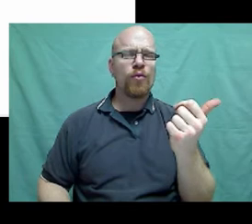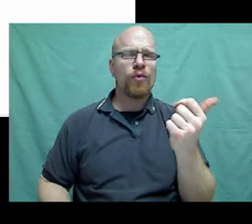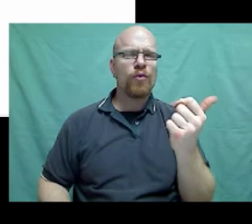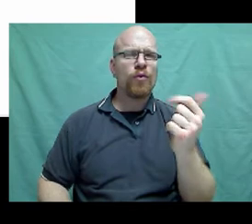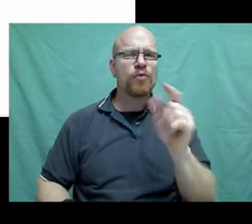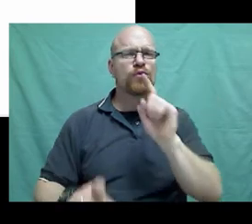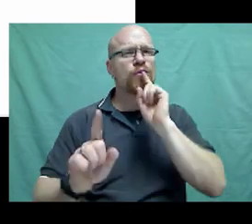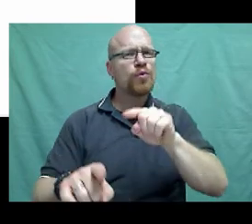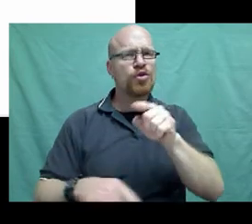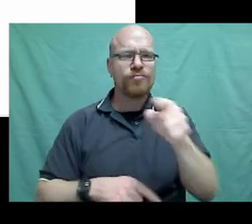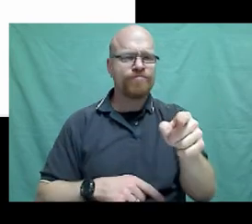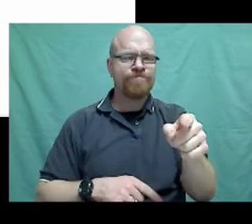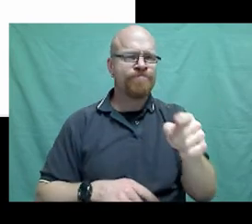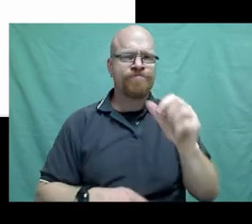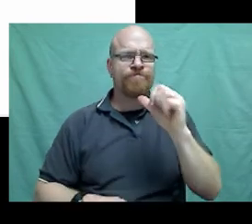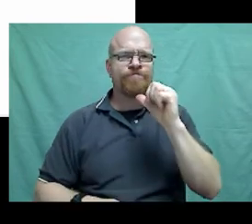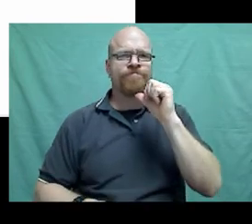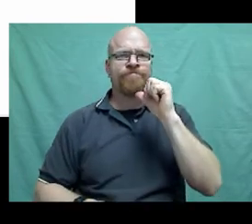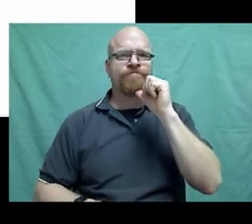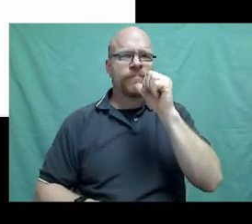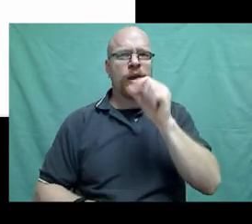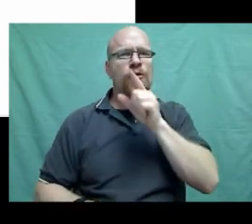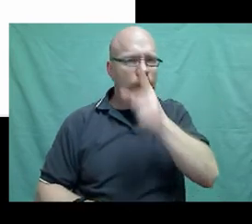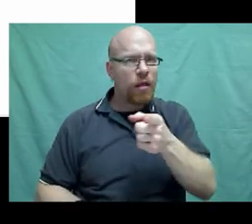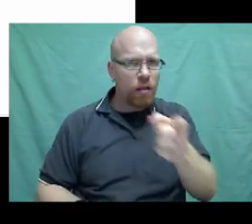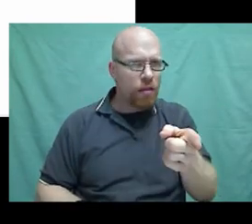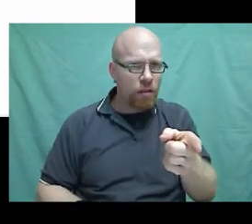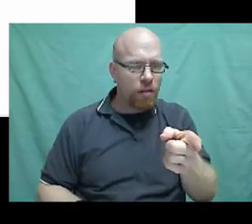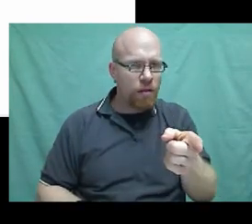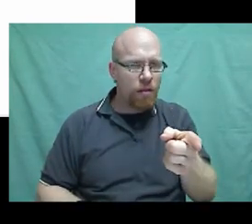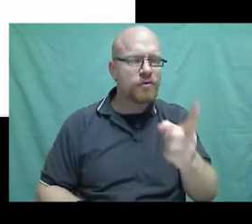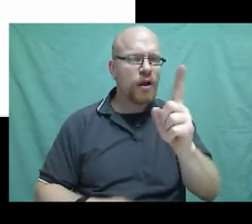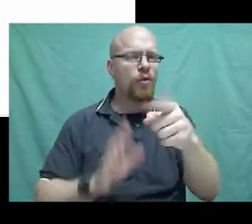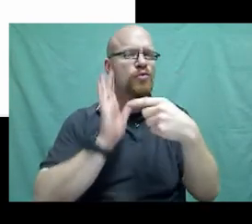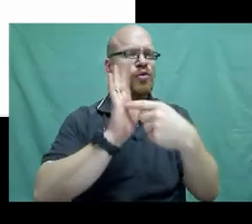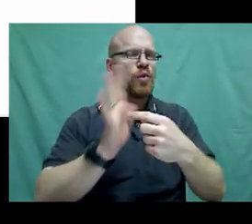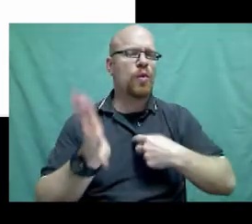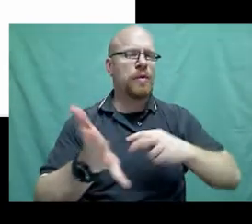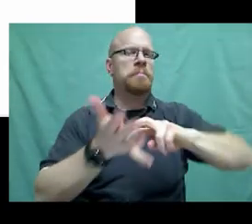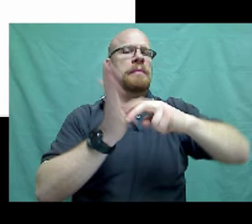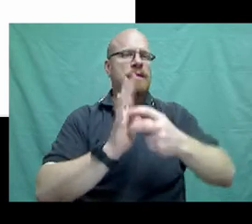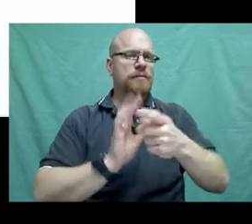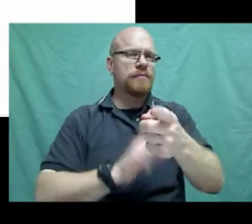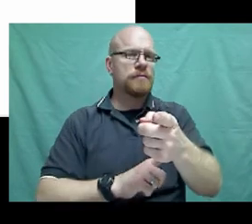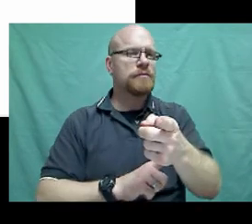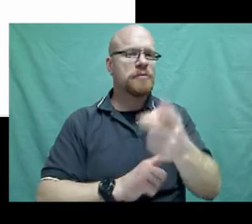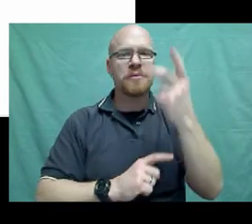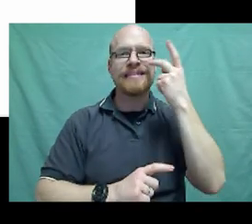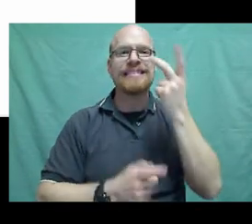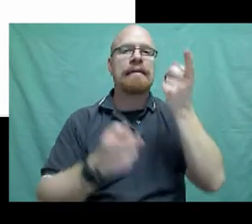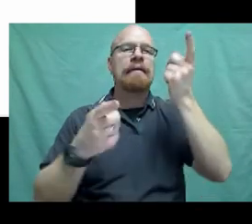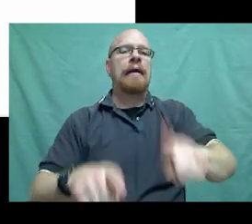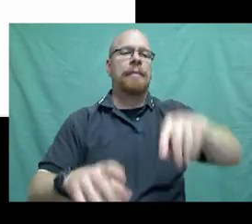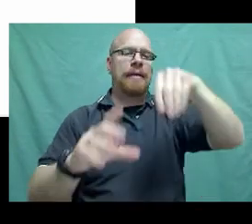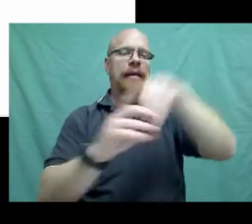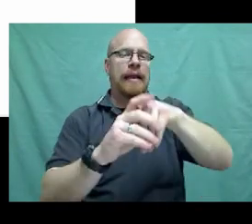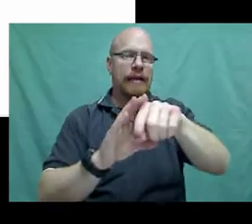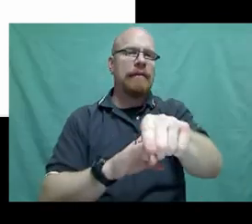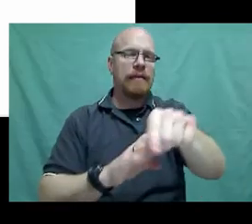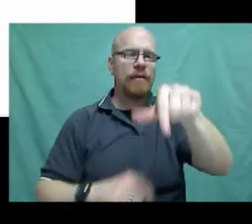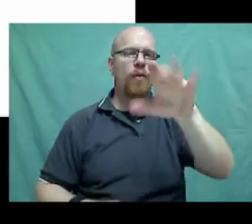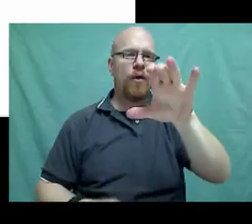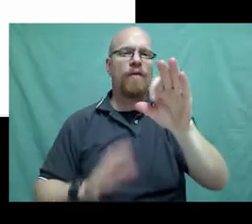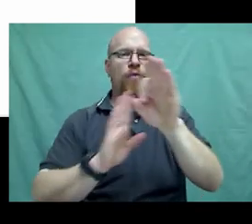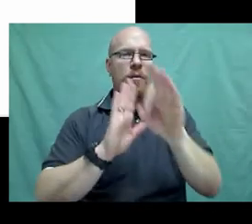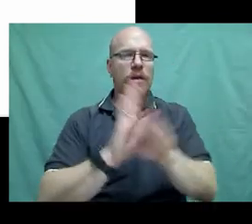another type of solution that may happen called a non-real complex solution. We're going to take